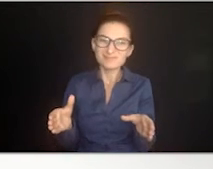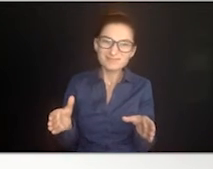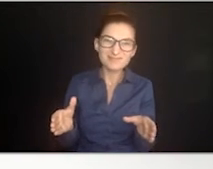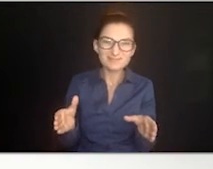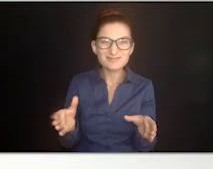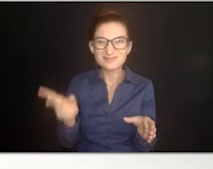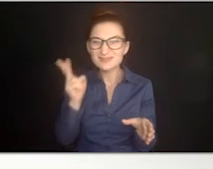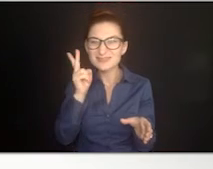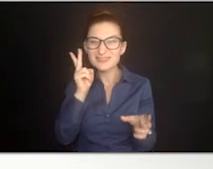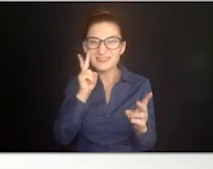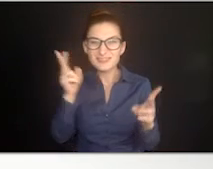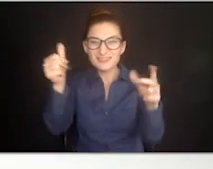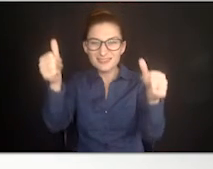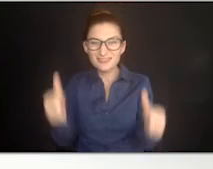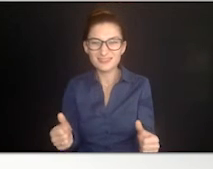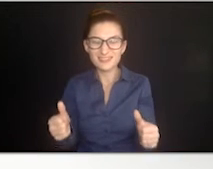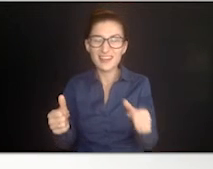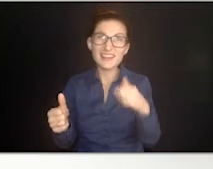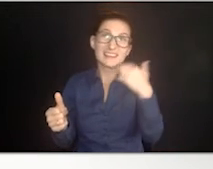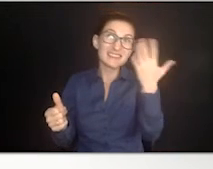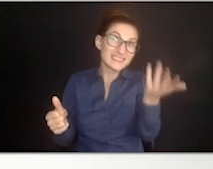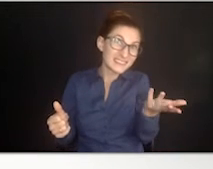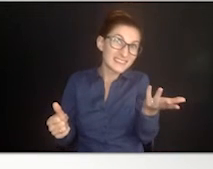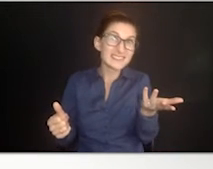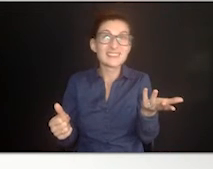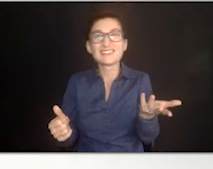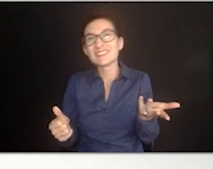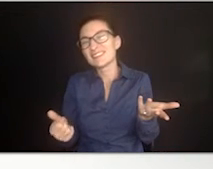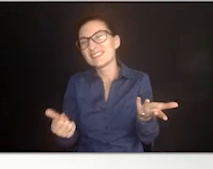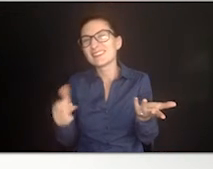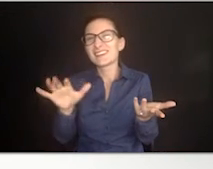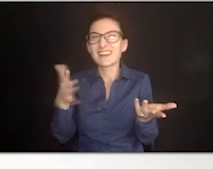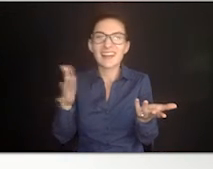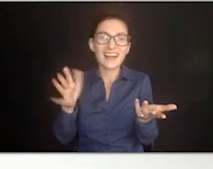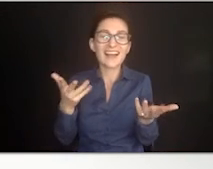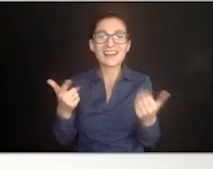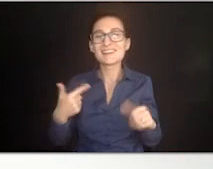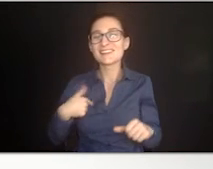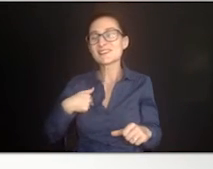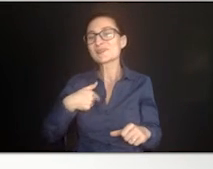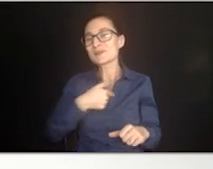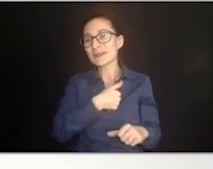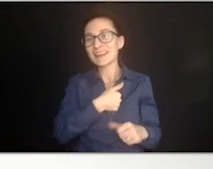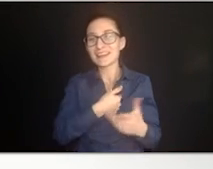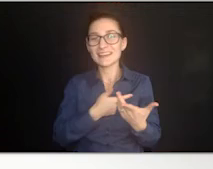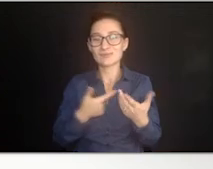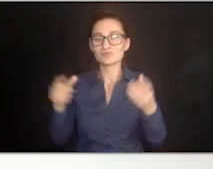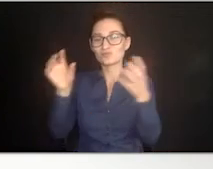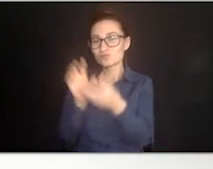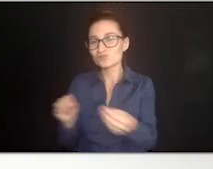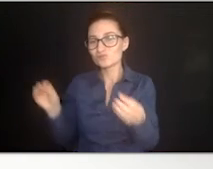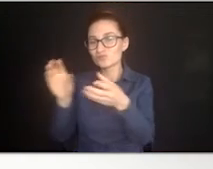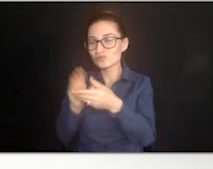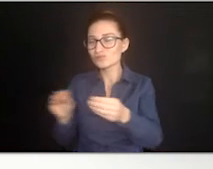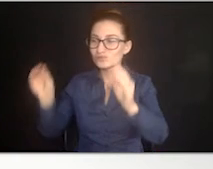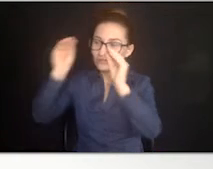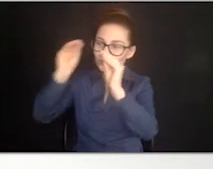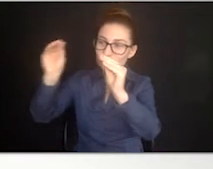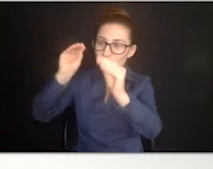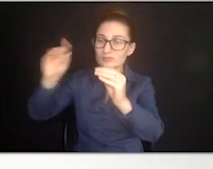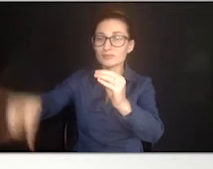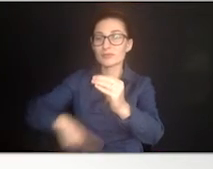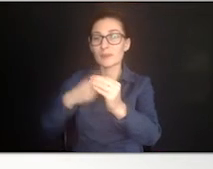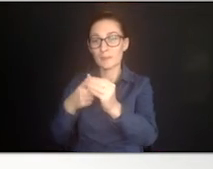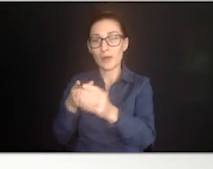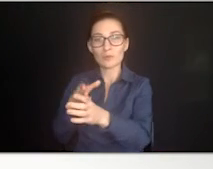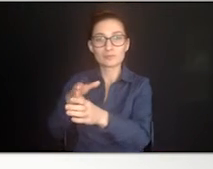the driver that has no sight. So we do spend a lot of time on career orientation and education